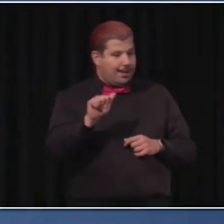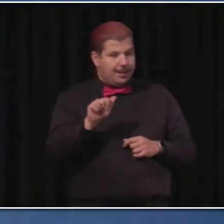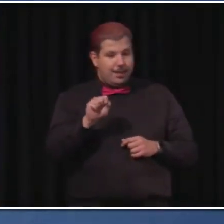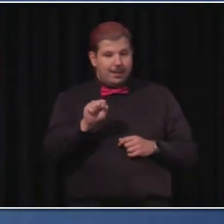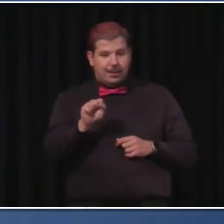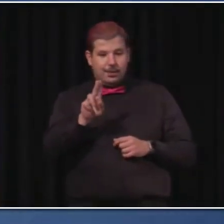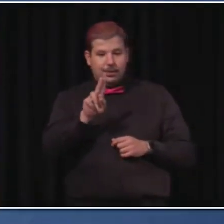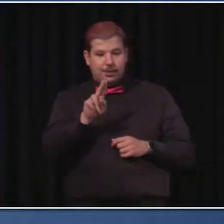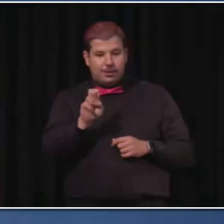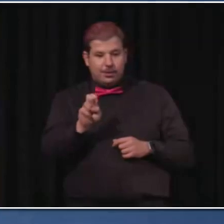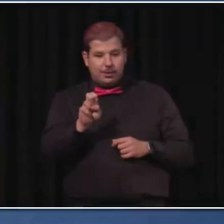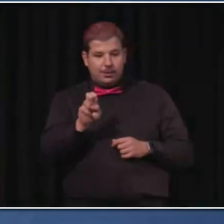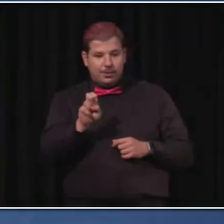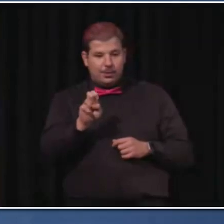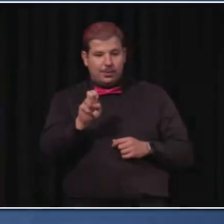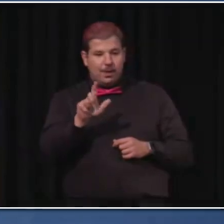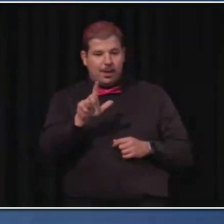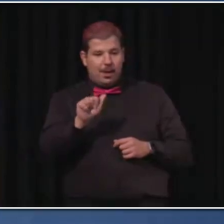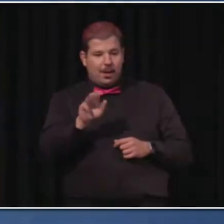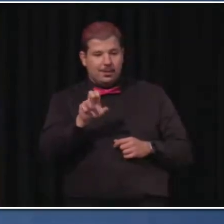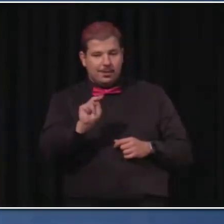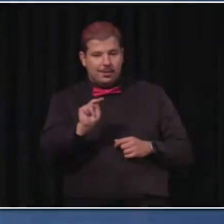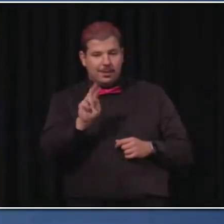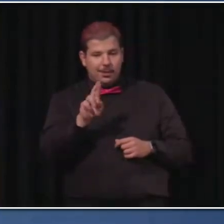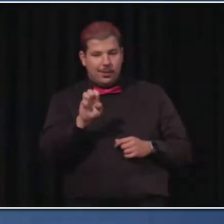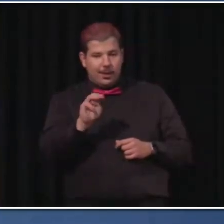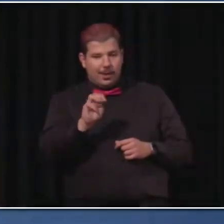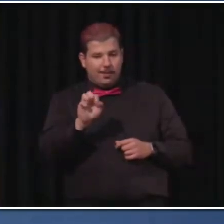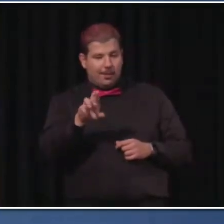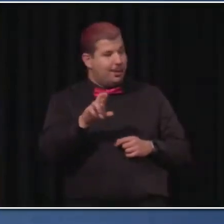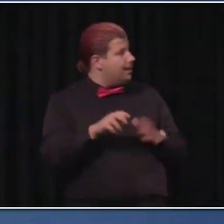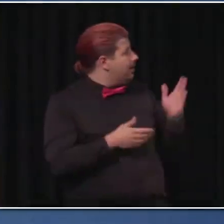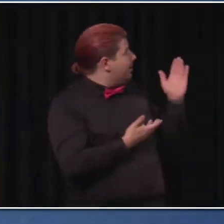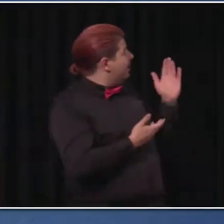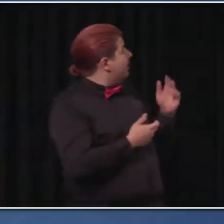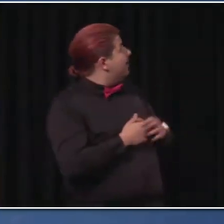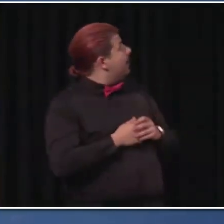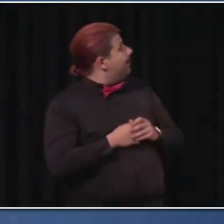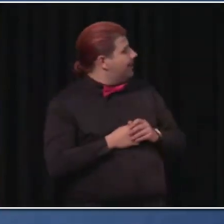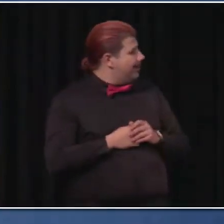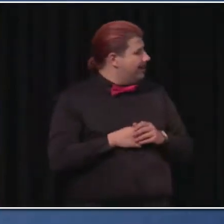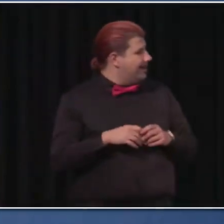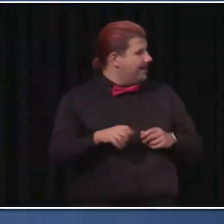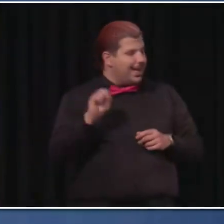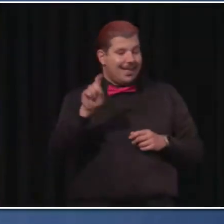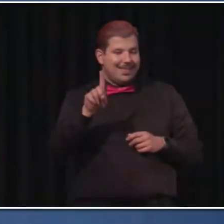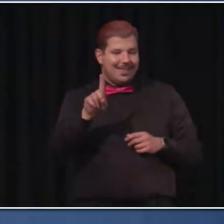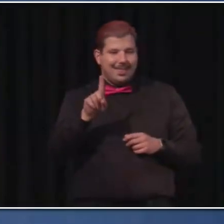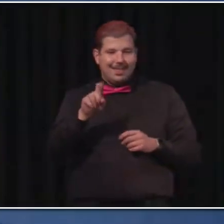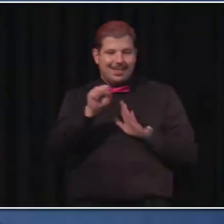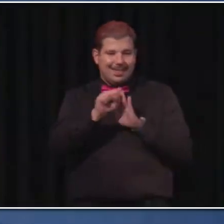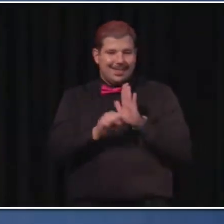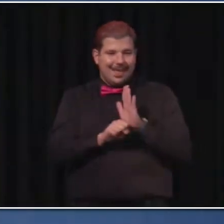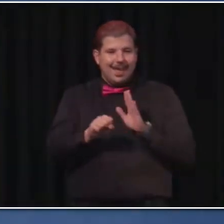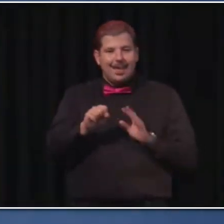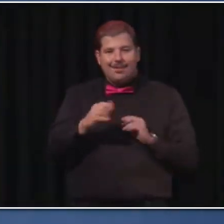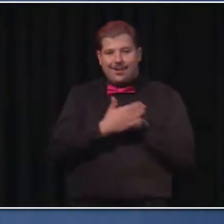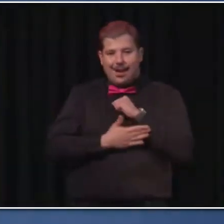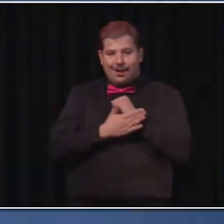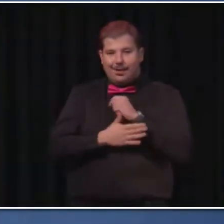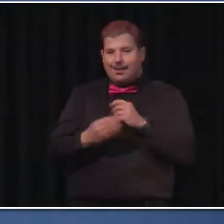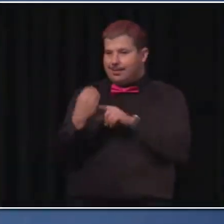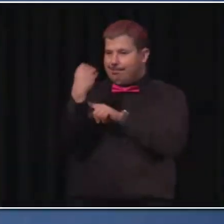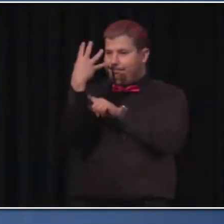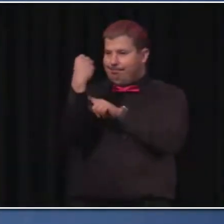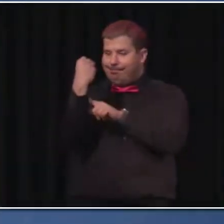@SoupLawsonRemer. So please, please don't forget that at all. And you can hashtag SD State of the County 25. Give us a second, and